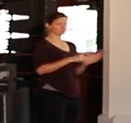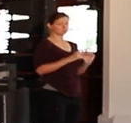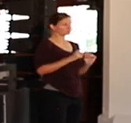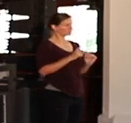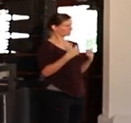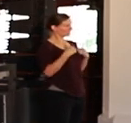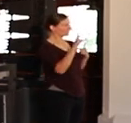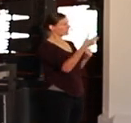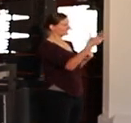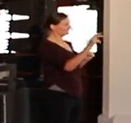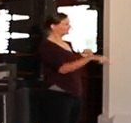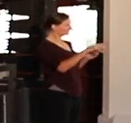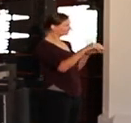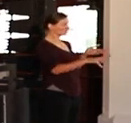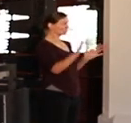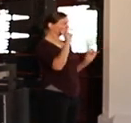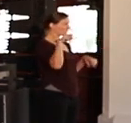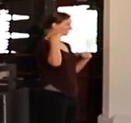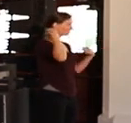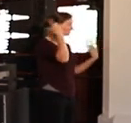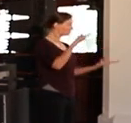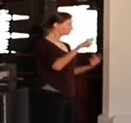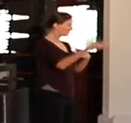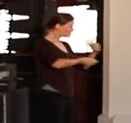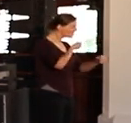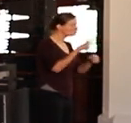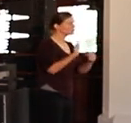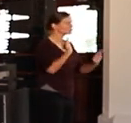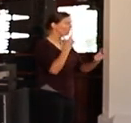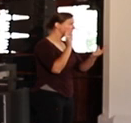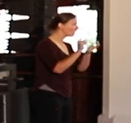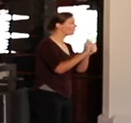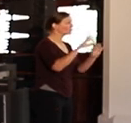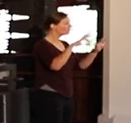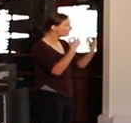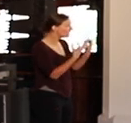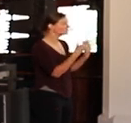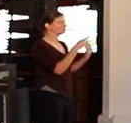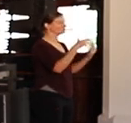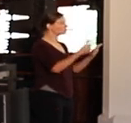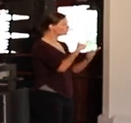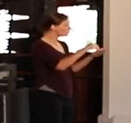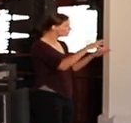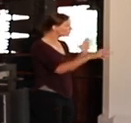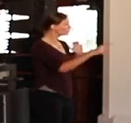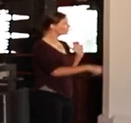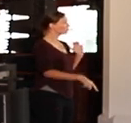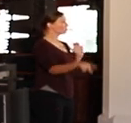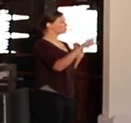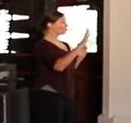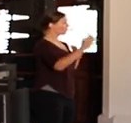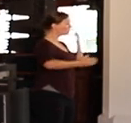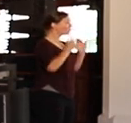the Dean of Students, over the years, having met with families and new students, you are going through an array